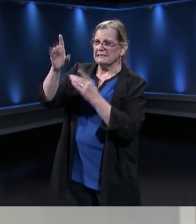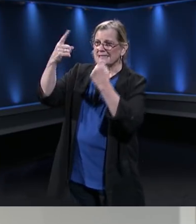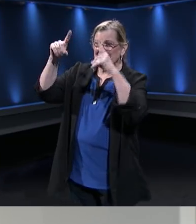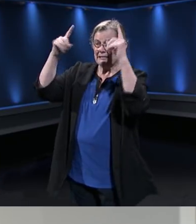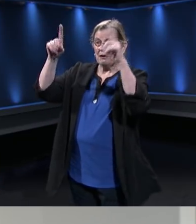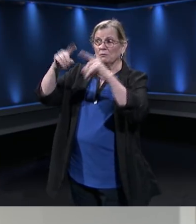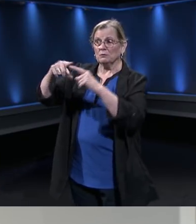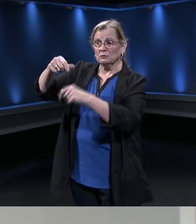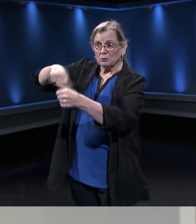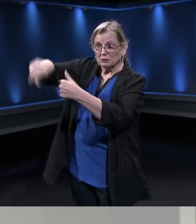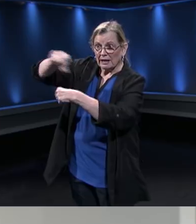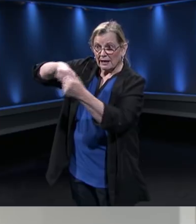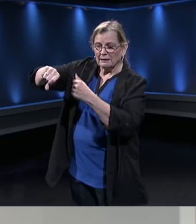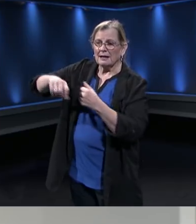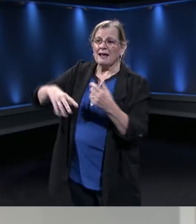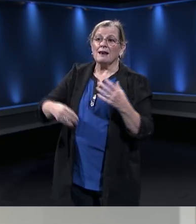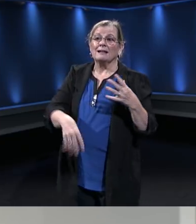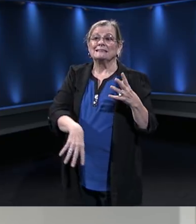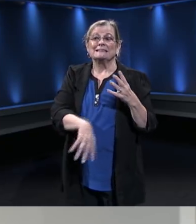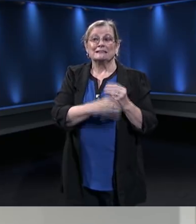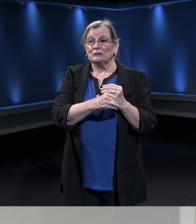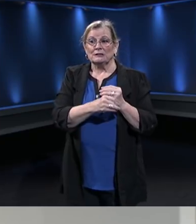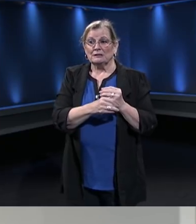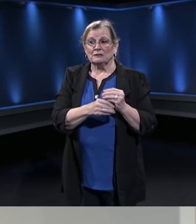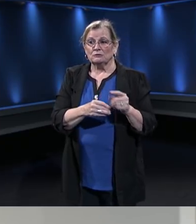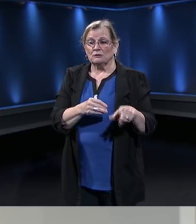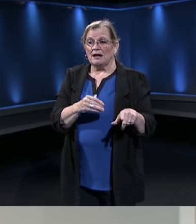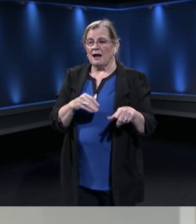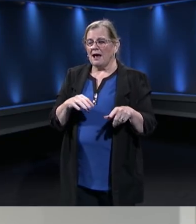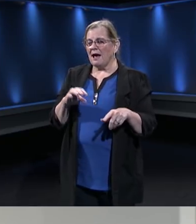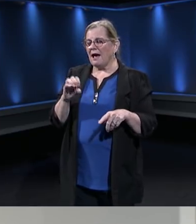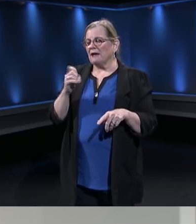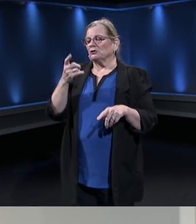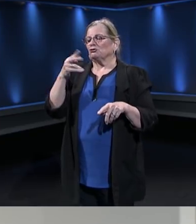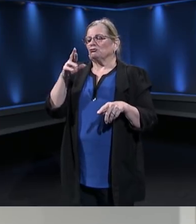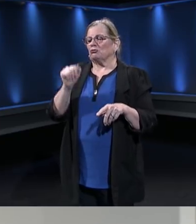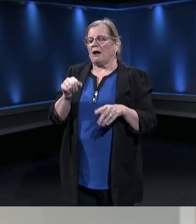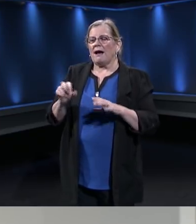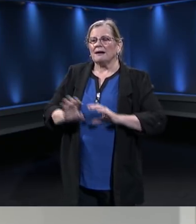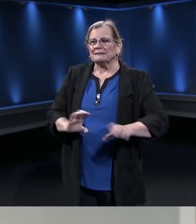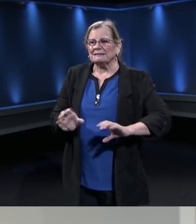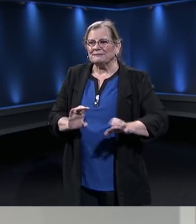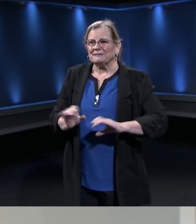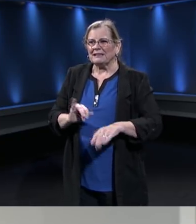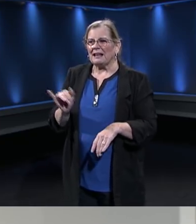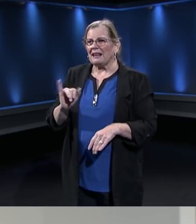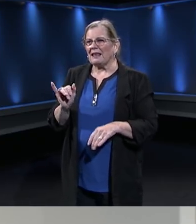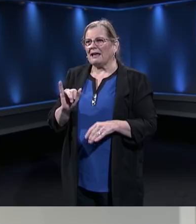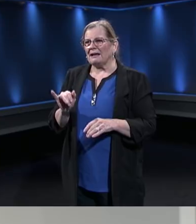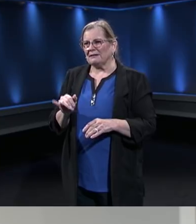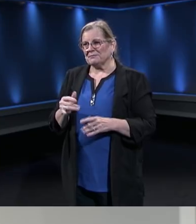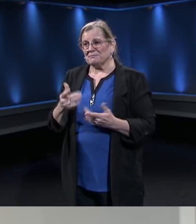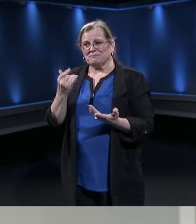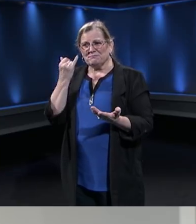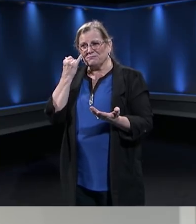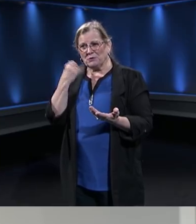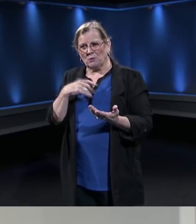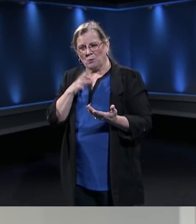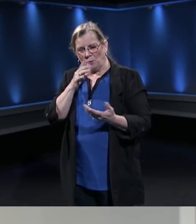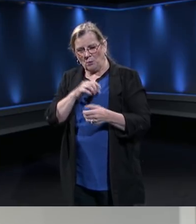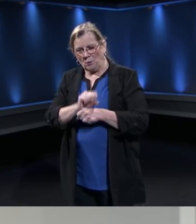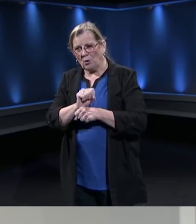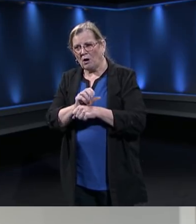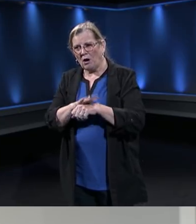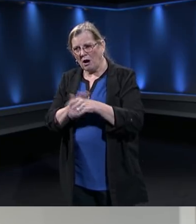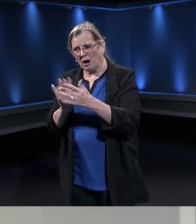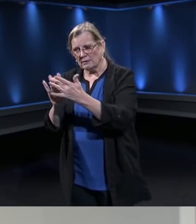these additional extracurricular and co-curricular connections. We are working to provide online opportunities for those